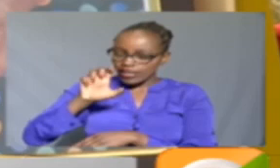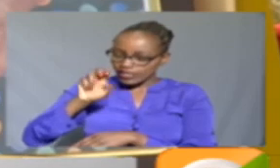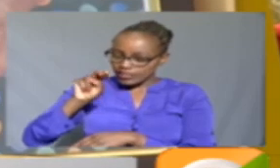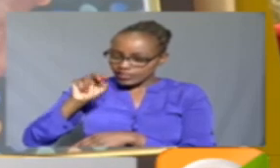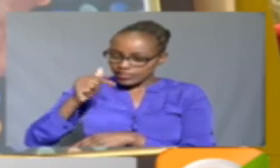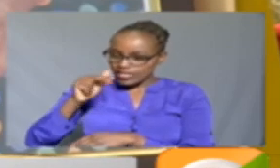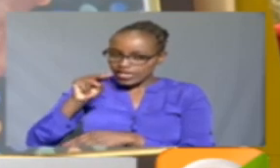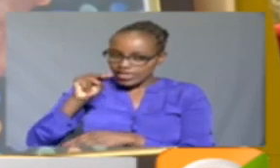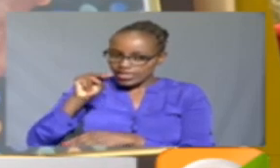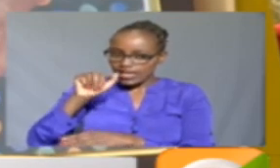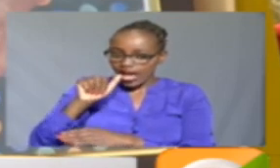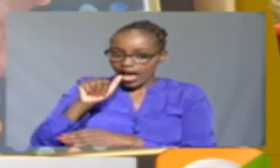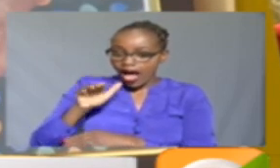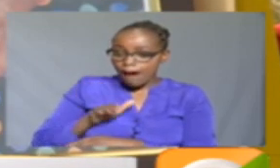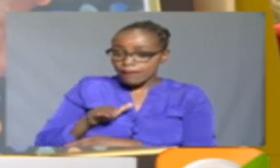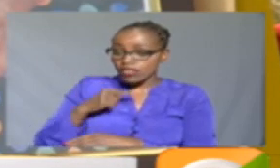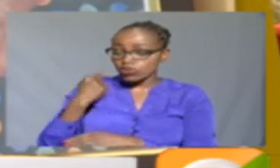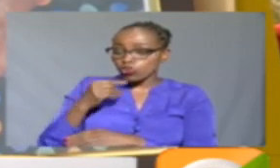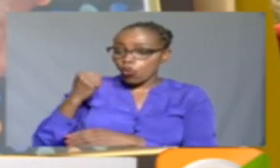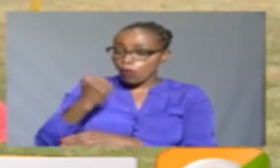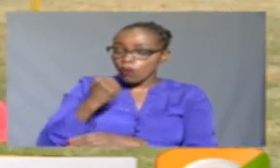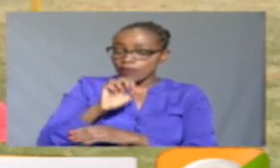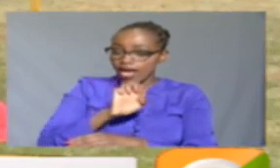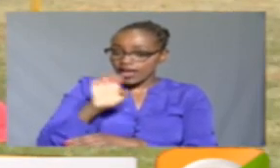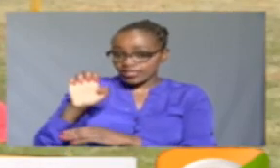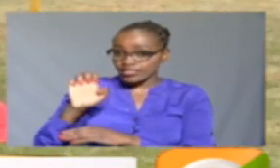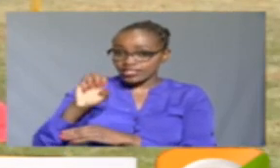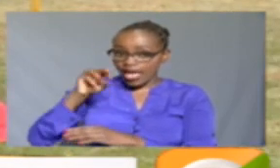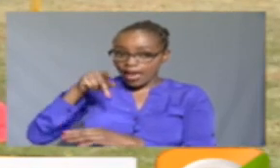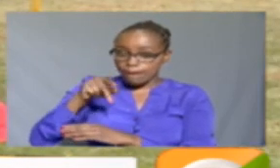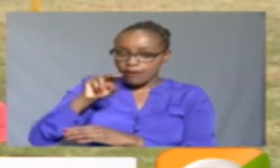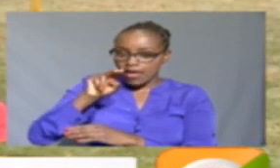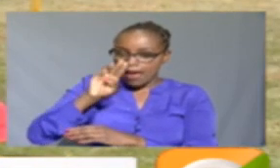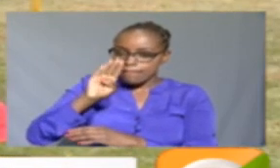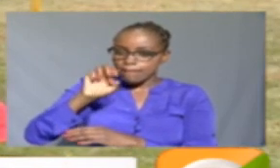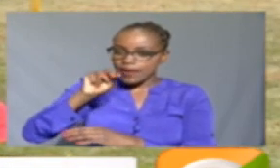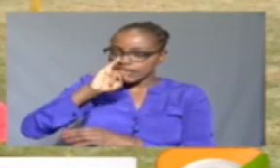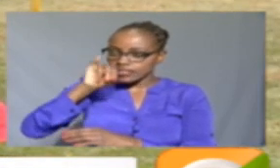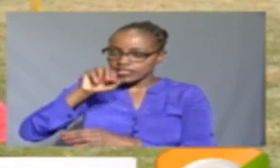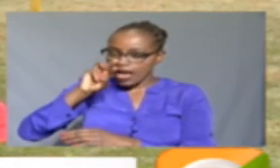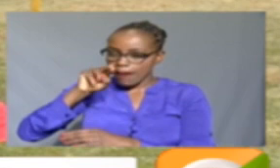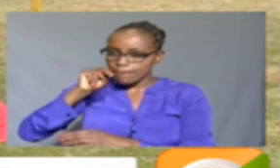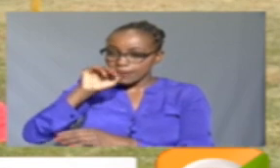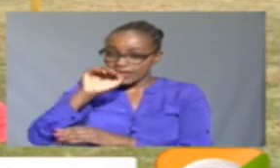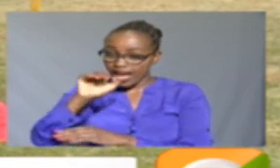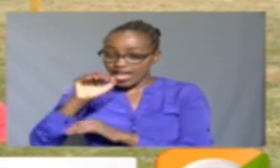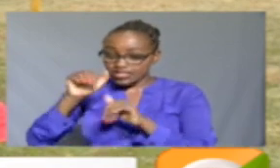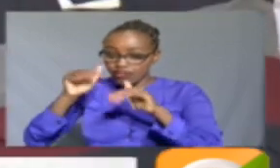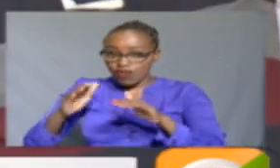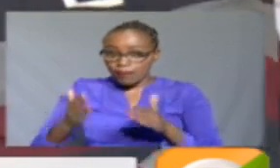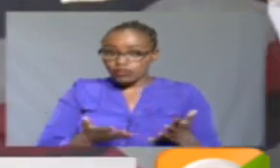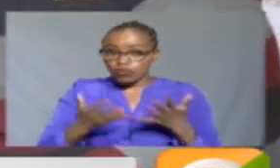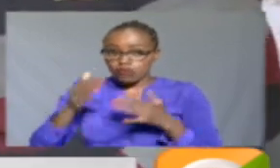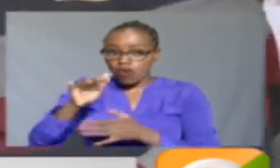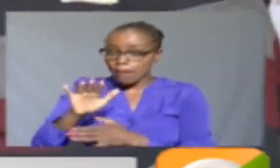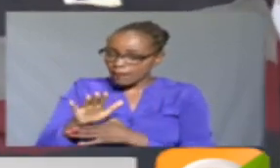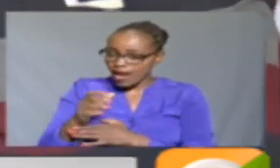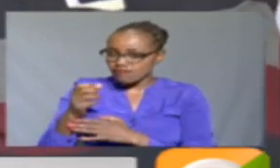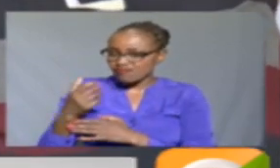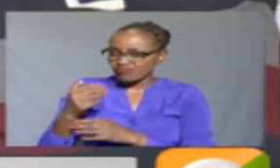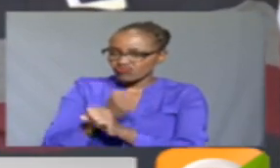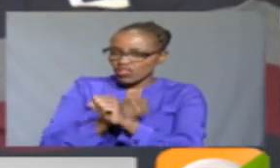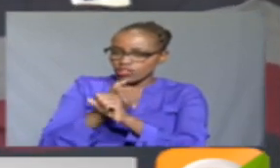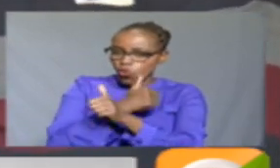Akaninia Washiali, the mother to Mumia's East lawmaker Benjamin Washiali, urged farmers to supply their produce to